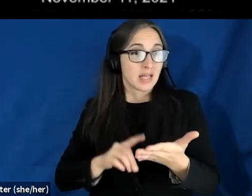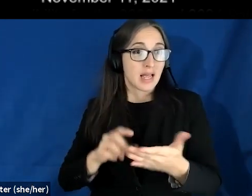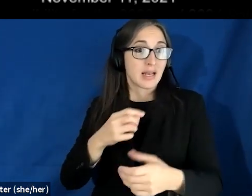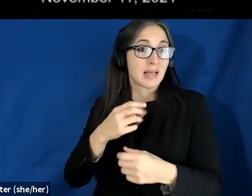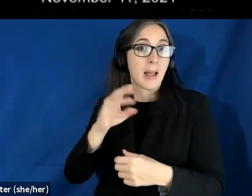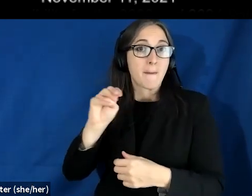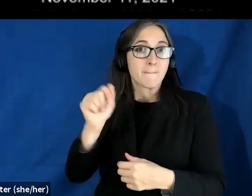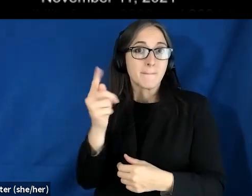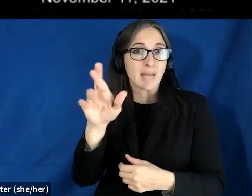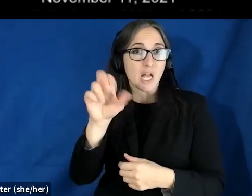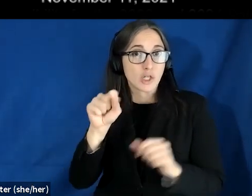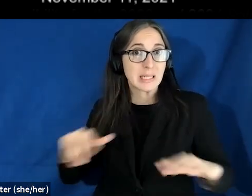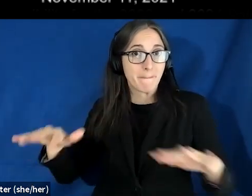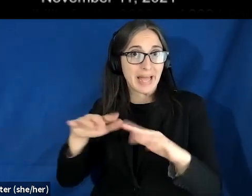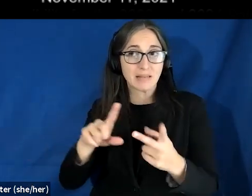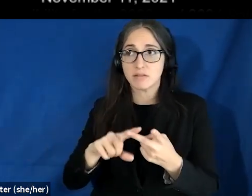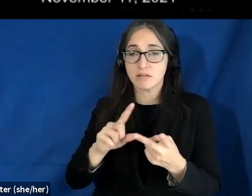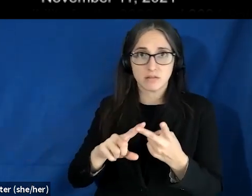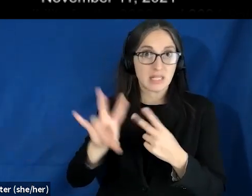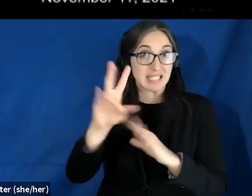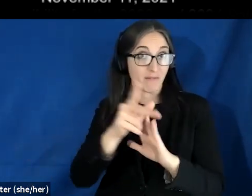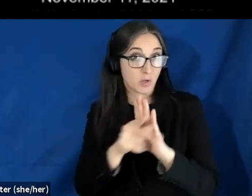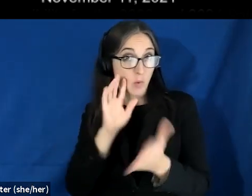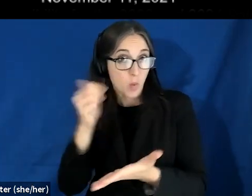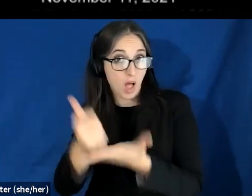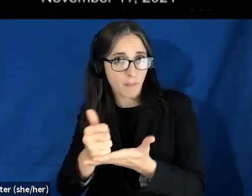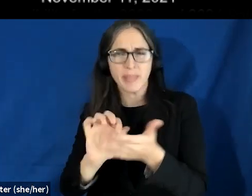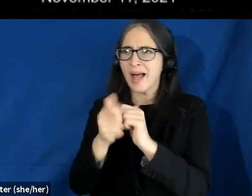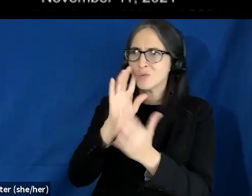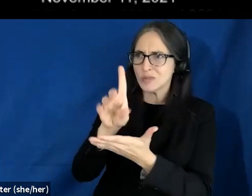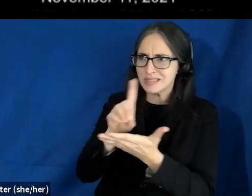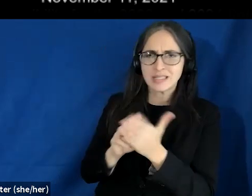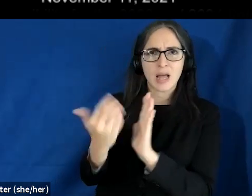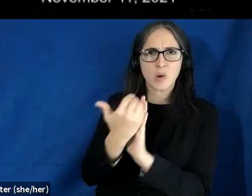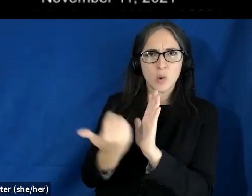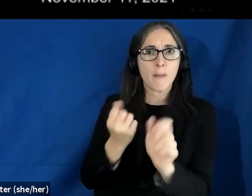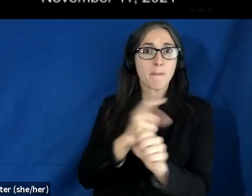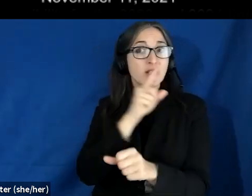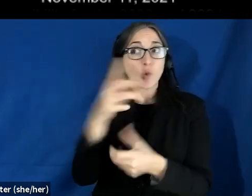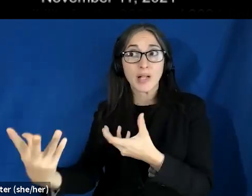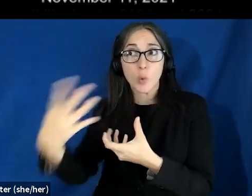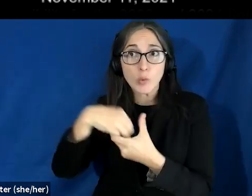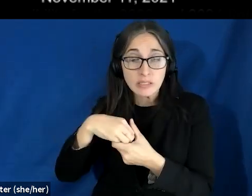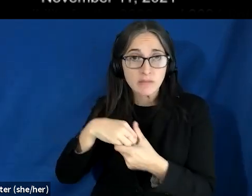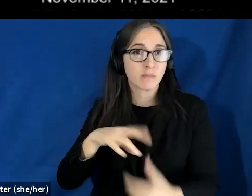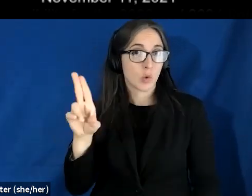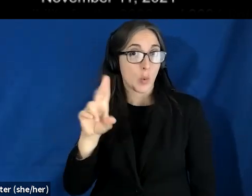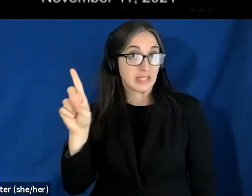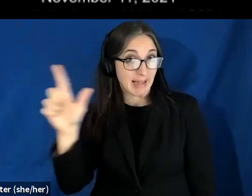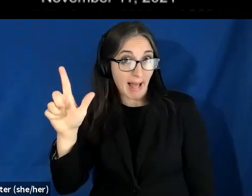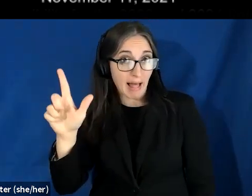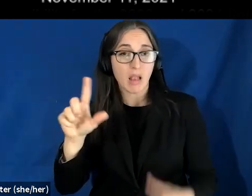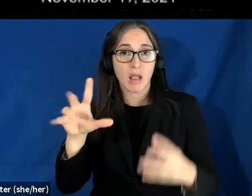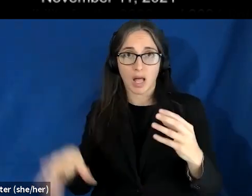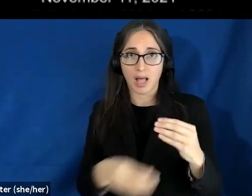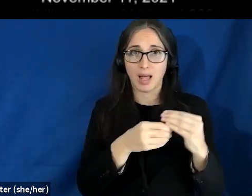that. How to design your course to make sure that it's inclusive. UDL, plus those basic